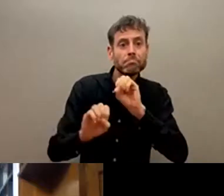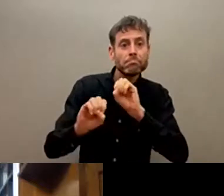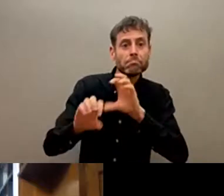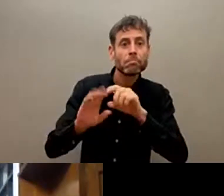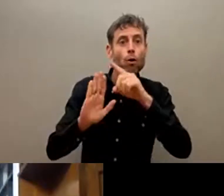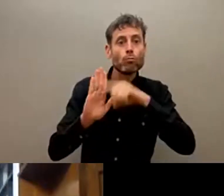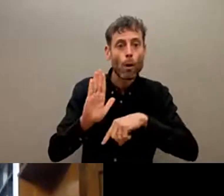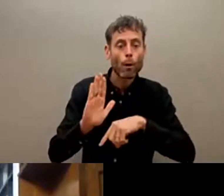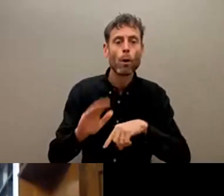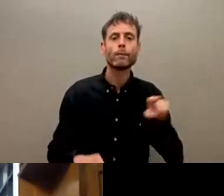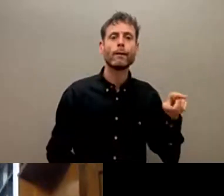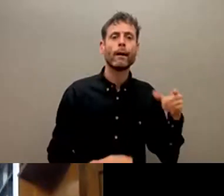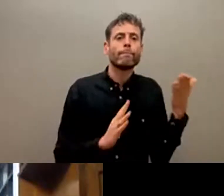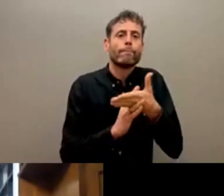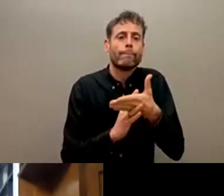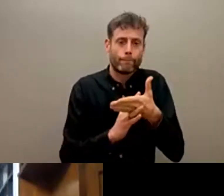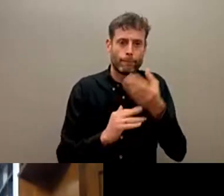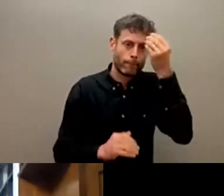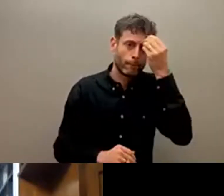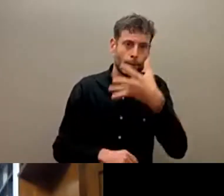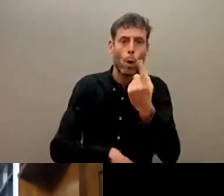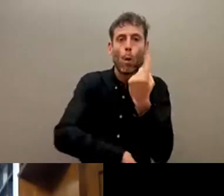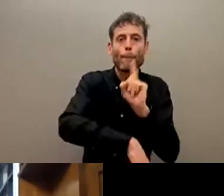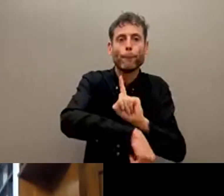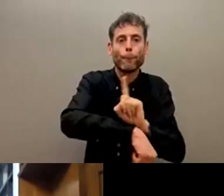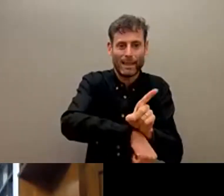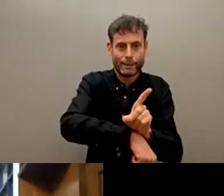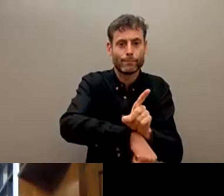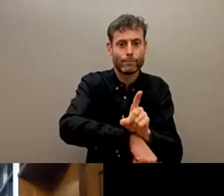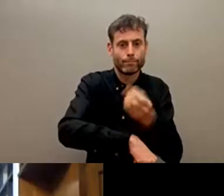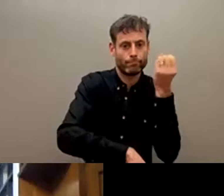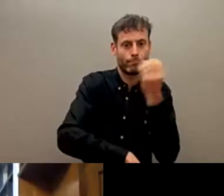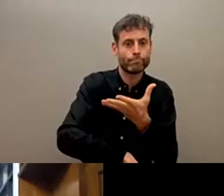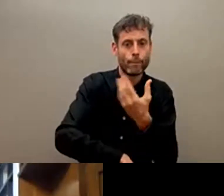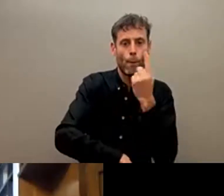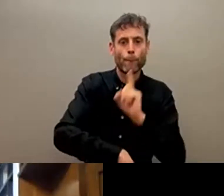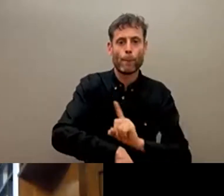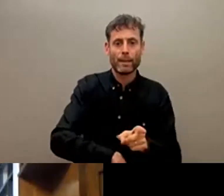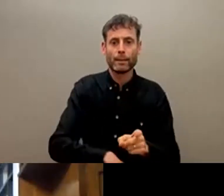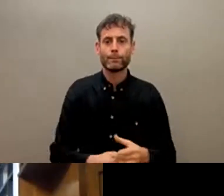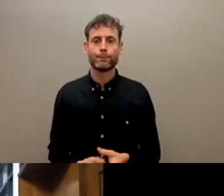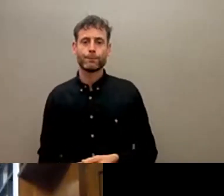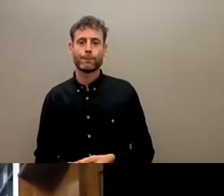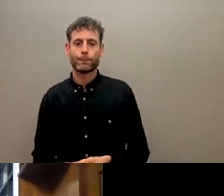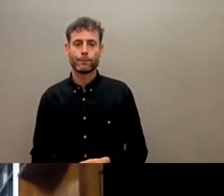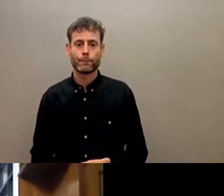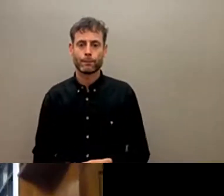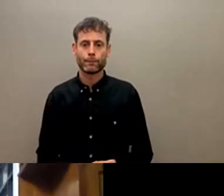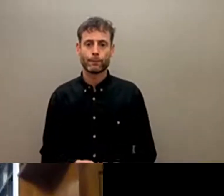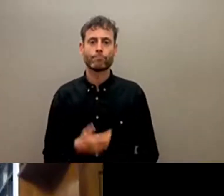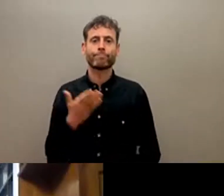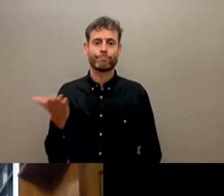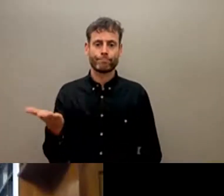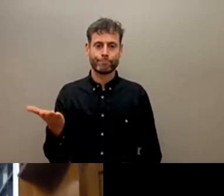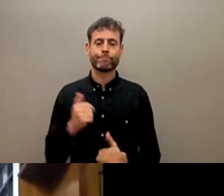in CRPD committee. Yes. You've got less than a minute there. Just last comments, thanks. Yes, yes. So the people